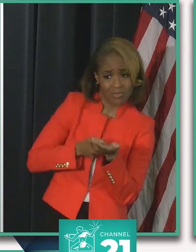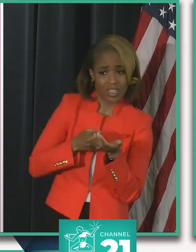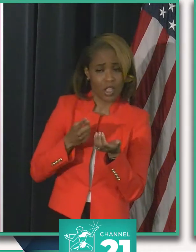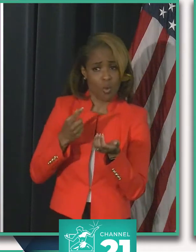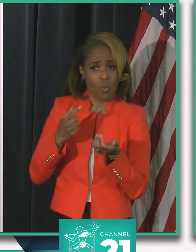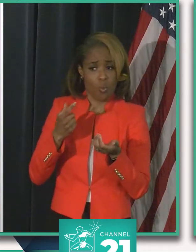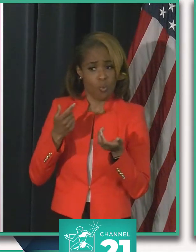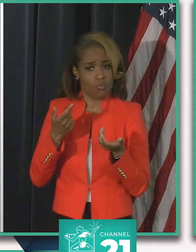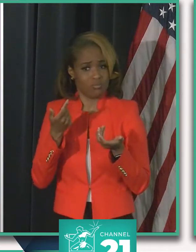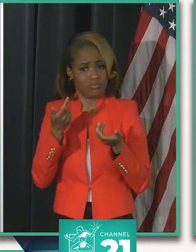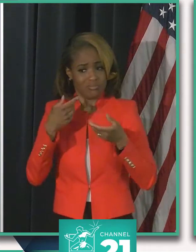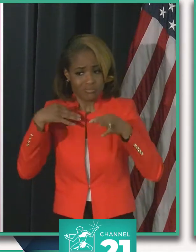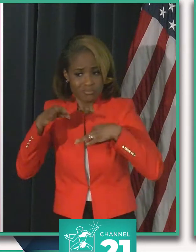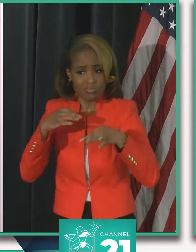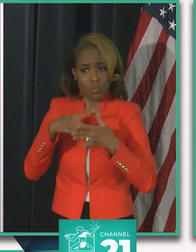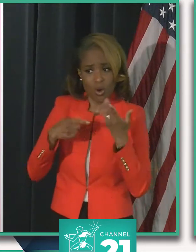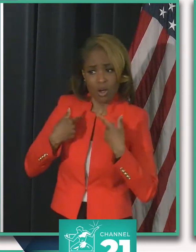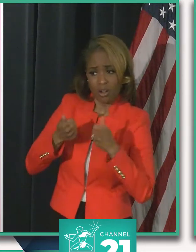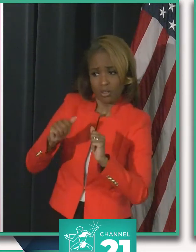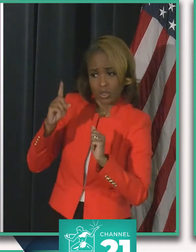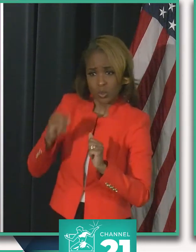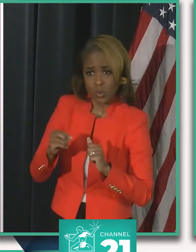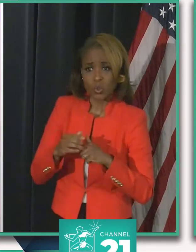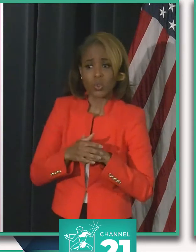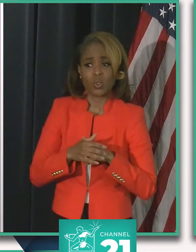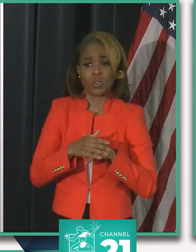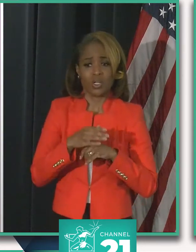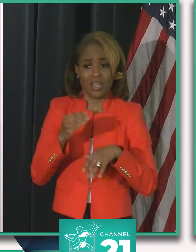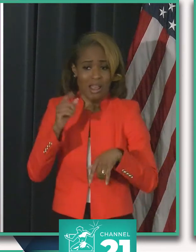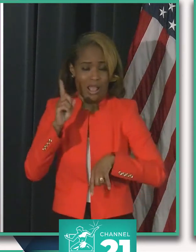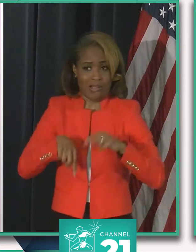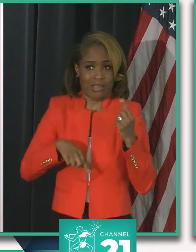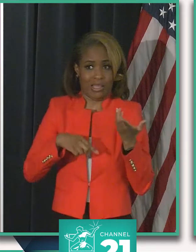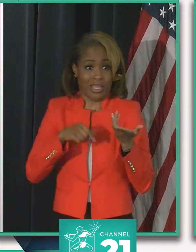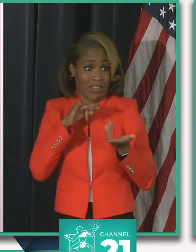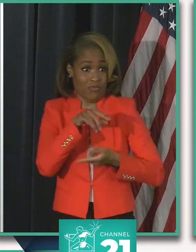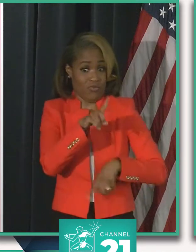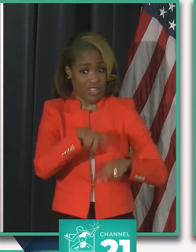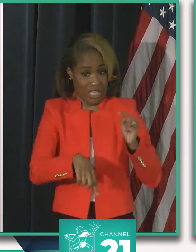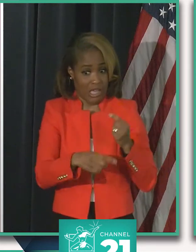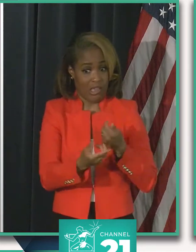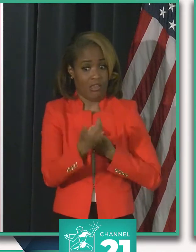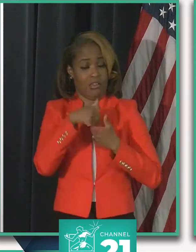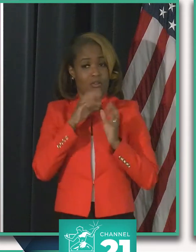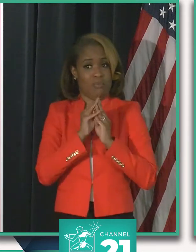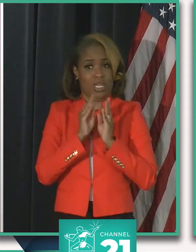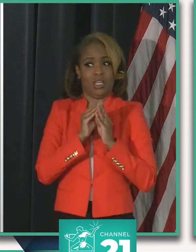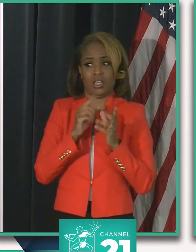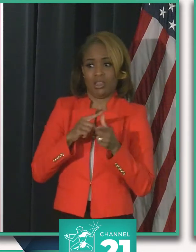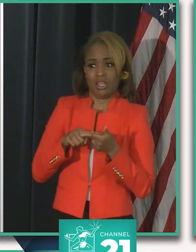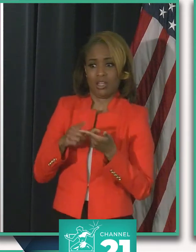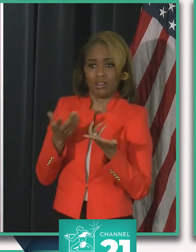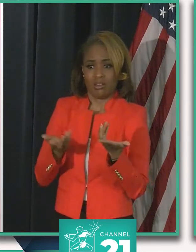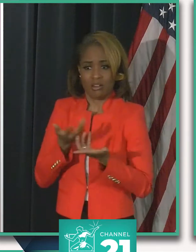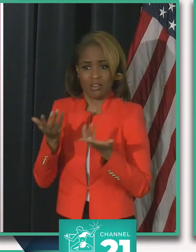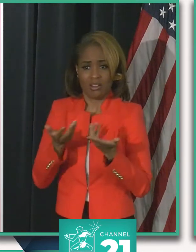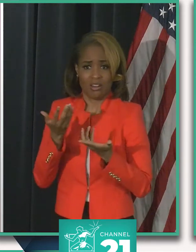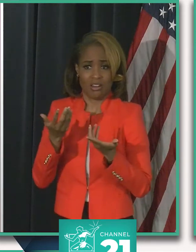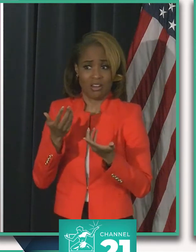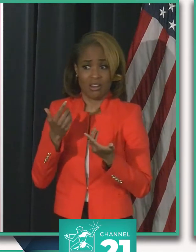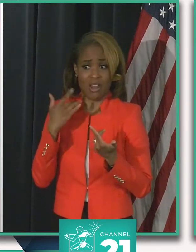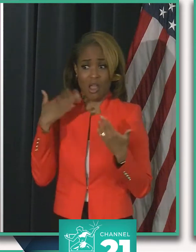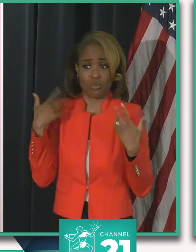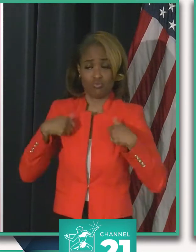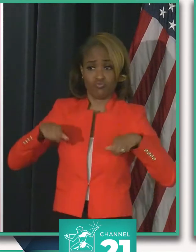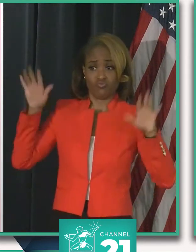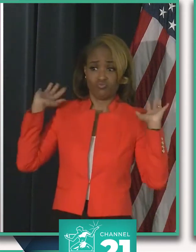I'm attempting to do. And if we can't, you know, if I can't get you to make this happen, then I'll walk away from